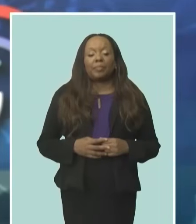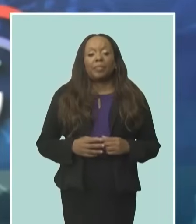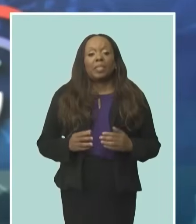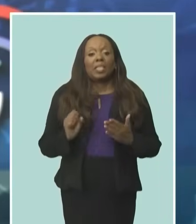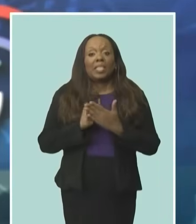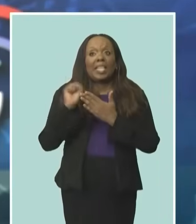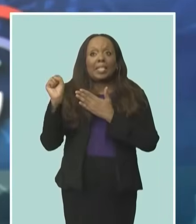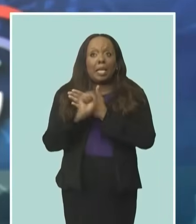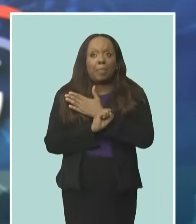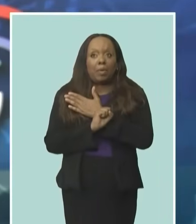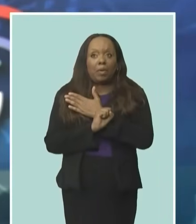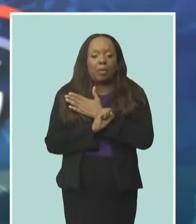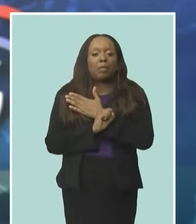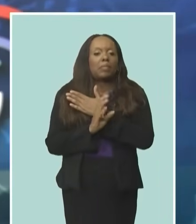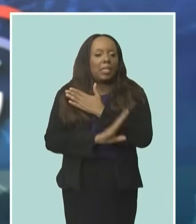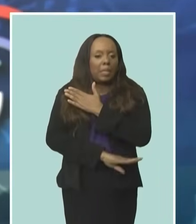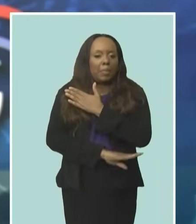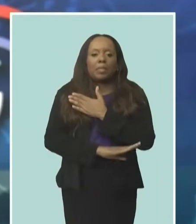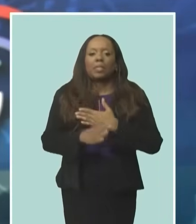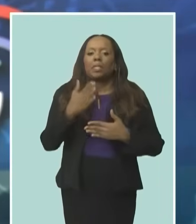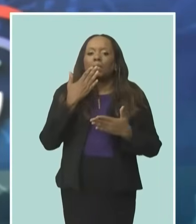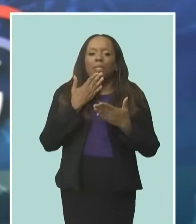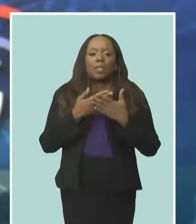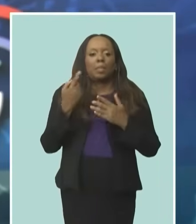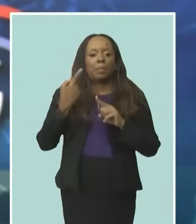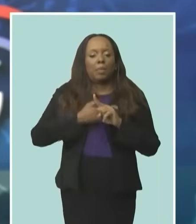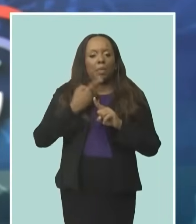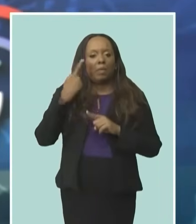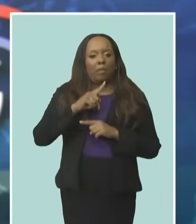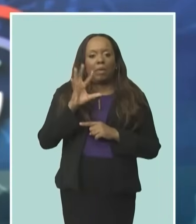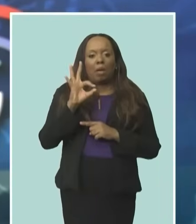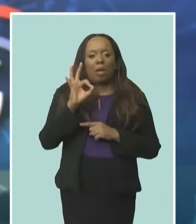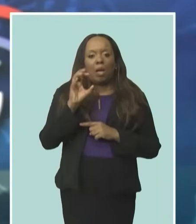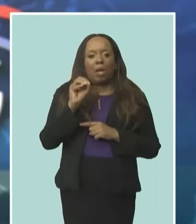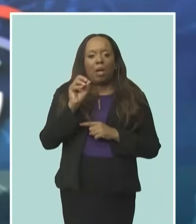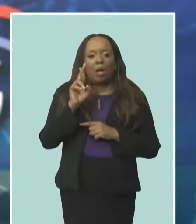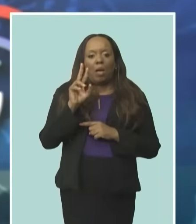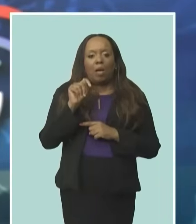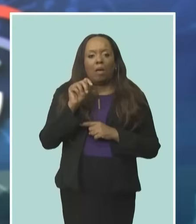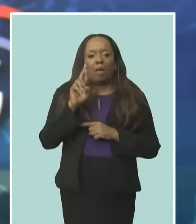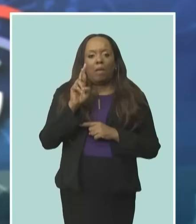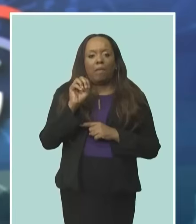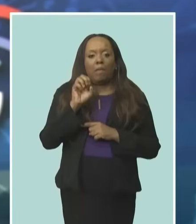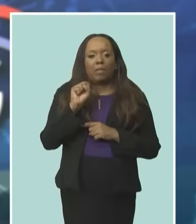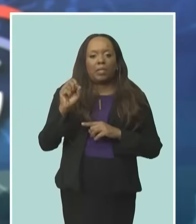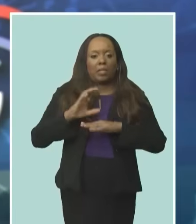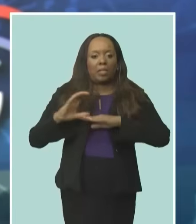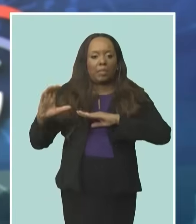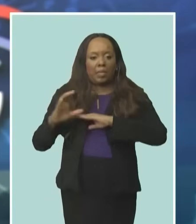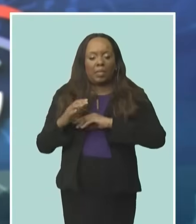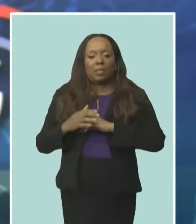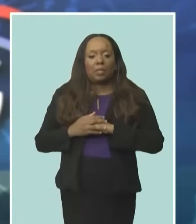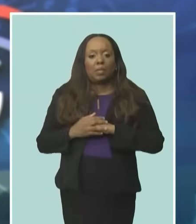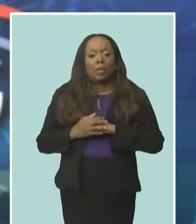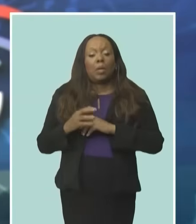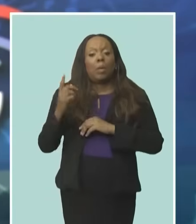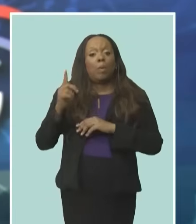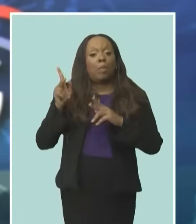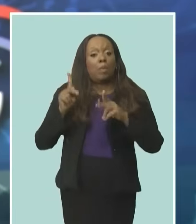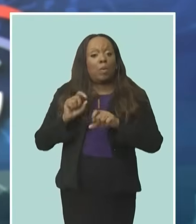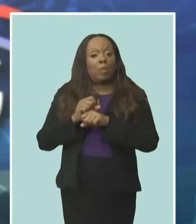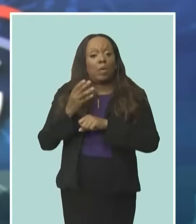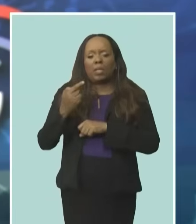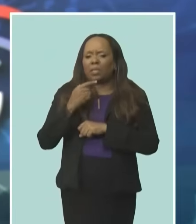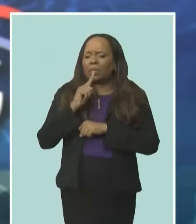September continues to be a good month for Fortress Caribbean. Partner Peter Anders says it augurs well for a good